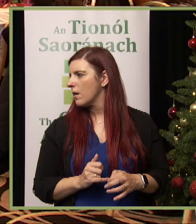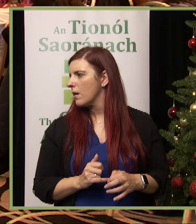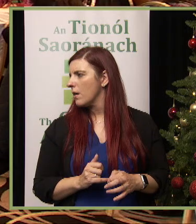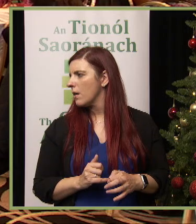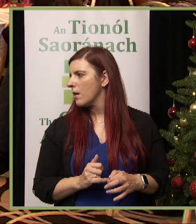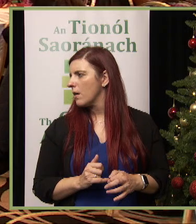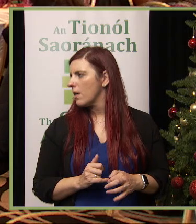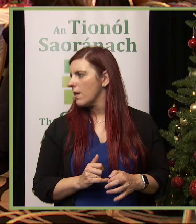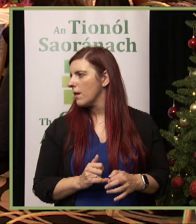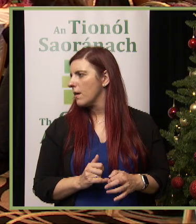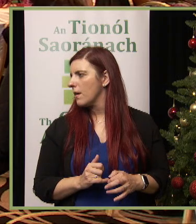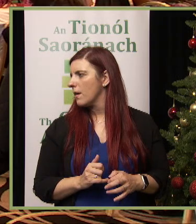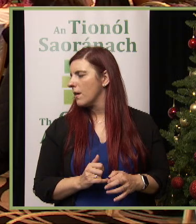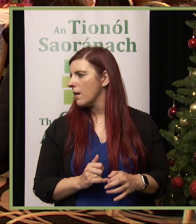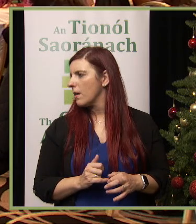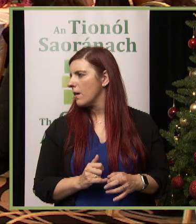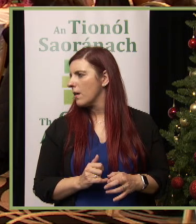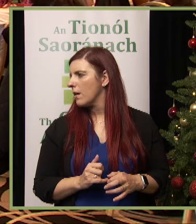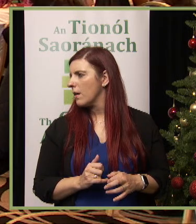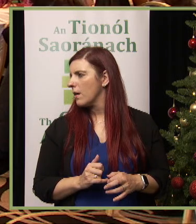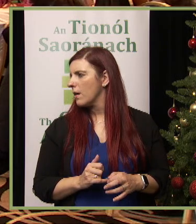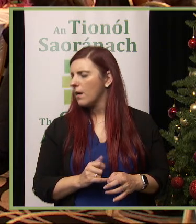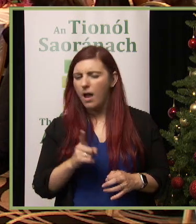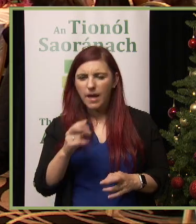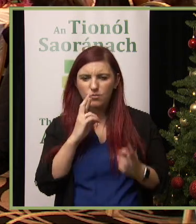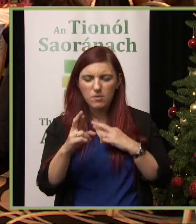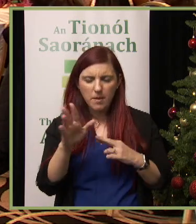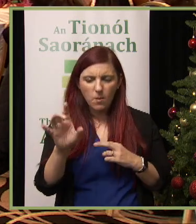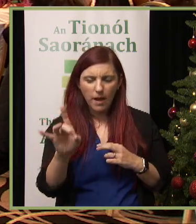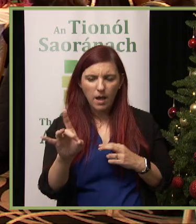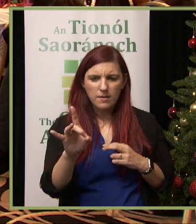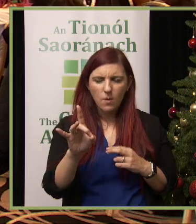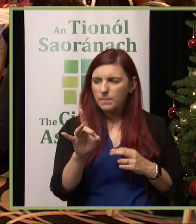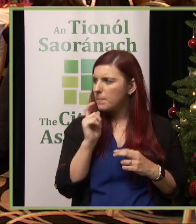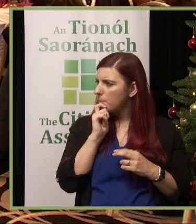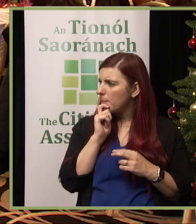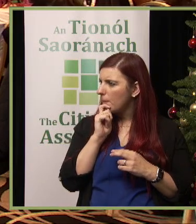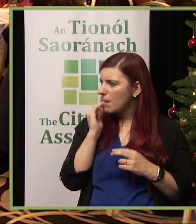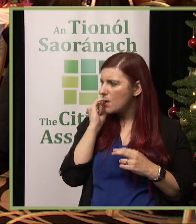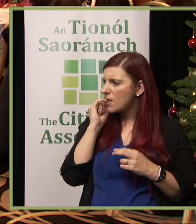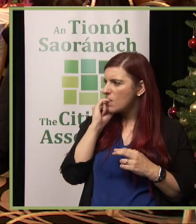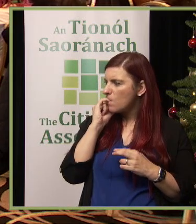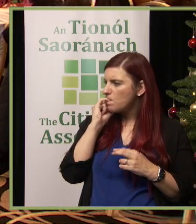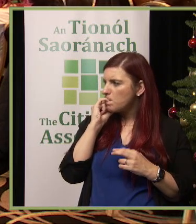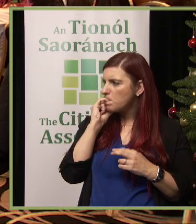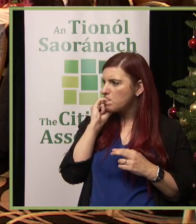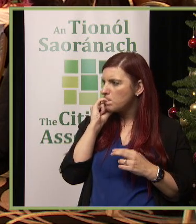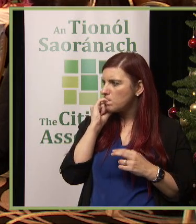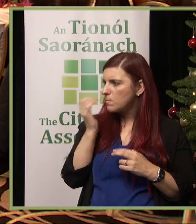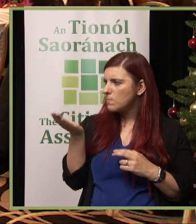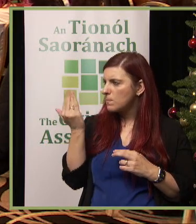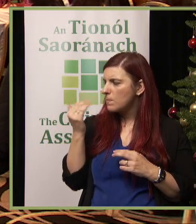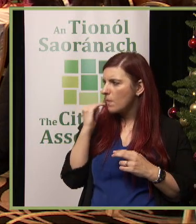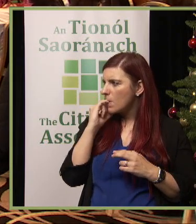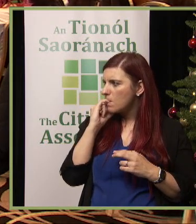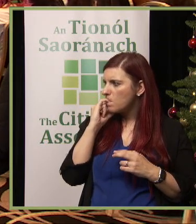Keith, thank you. Sorry. Yeah, sorry, I think the Act Local... Can you stand up? Sorry, Keith, yeah. thank you, just Losing for the cameras. the